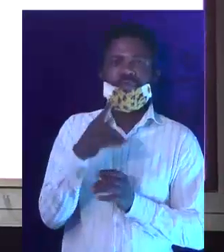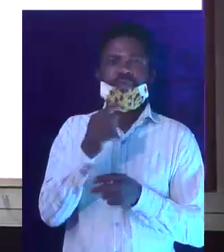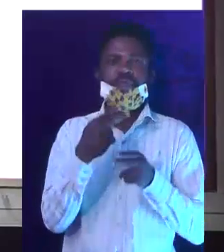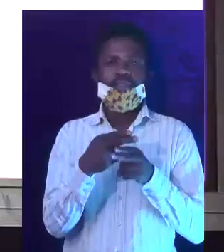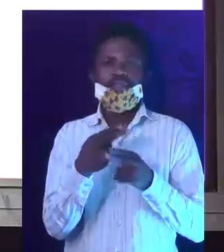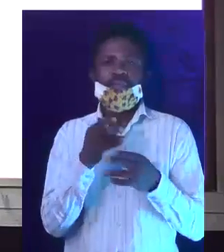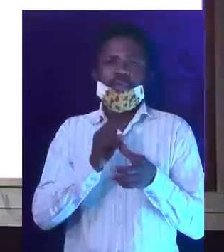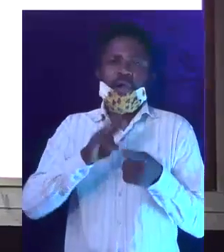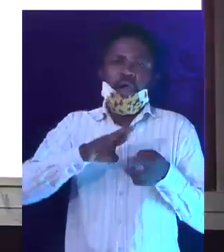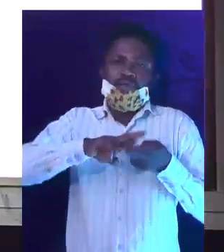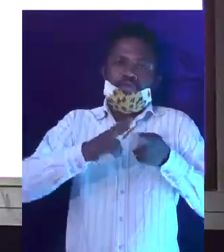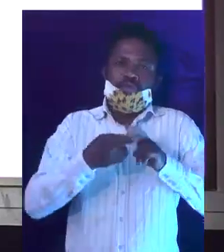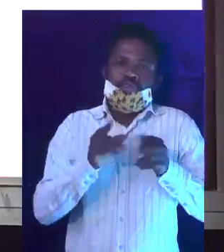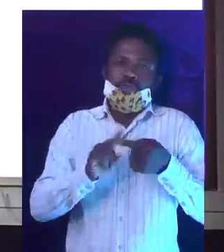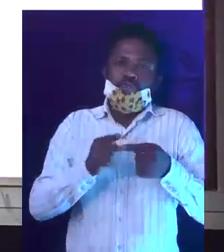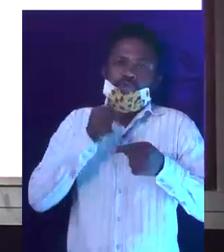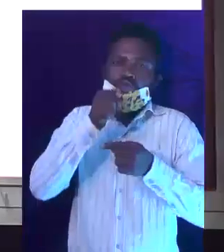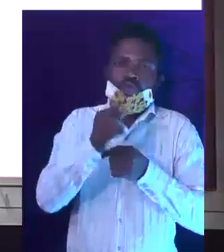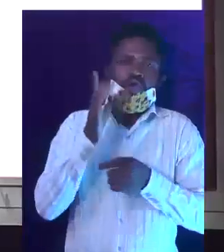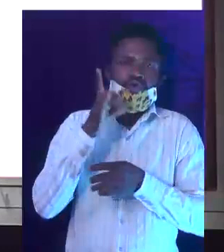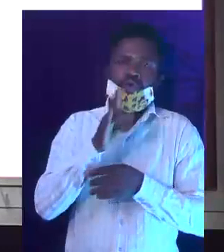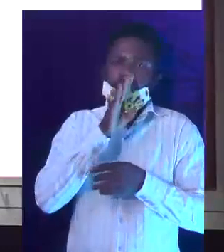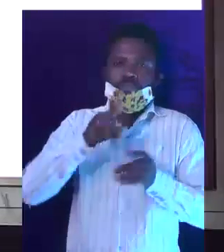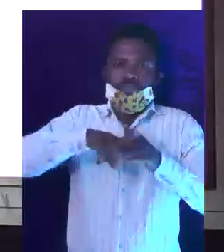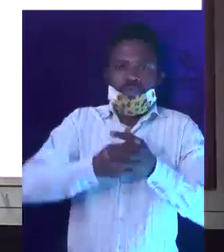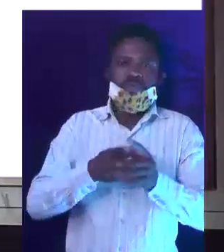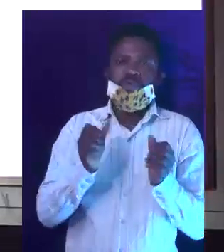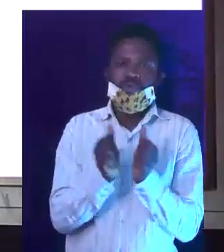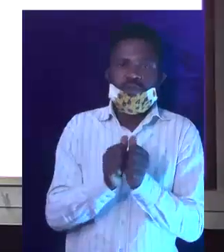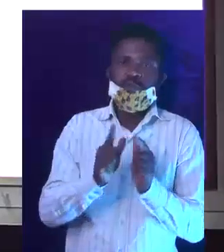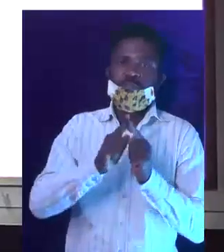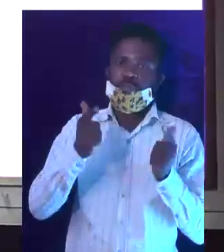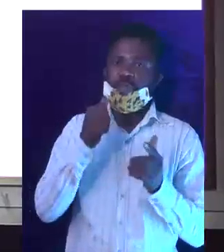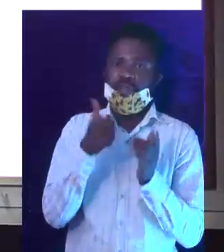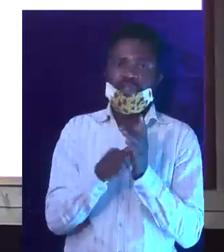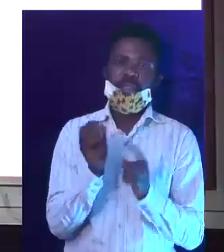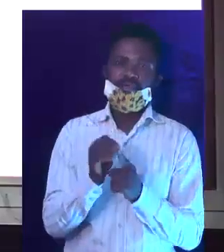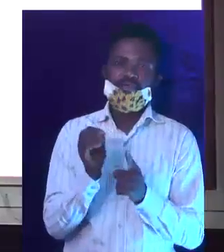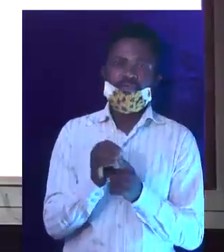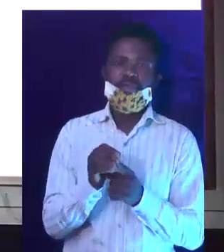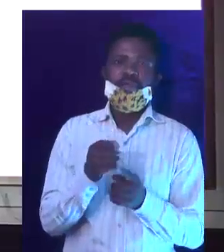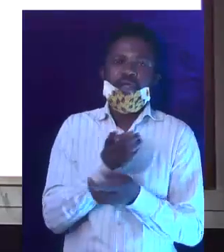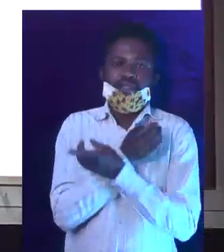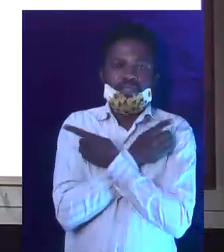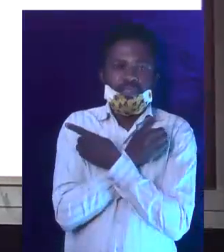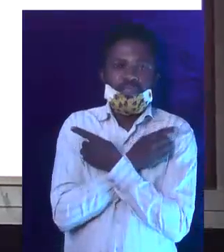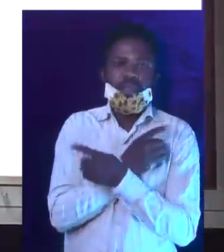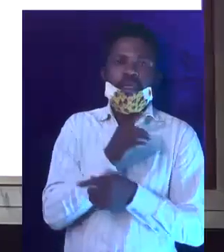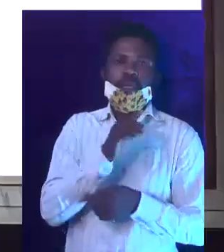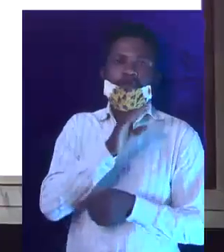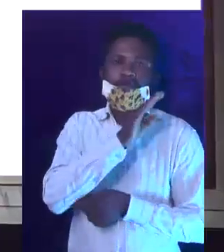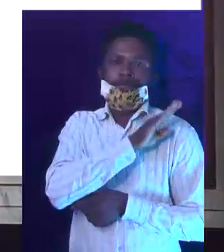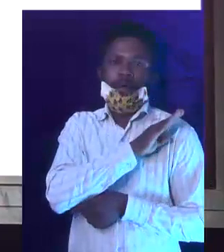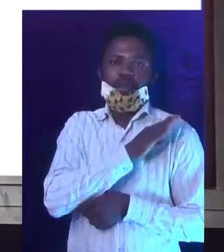name or relationship to you should begin with capital letter. Dear Bola, you have